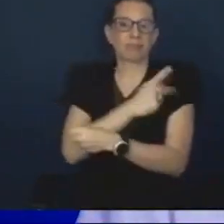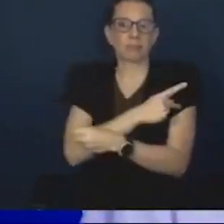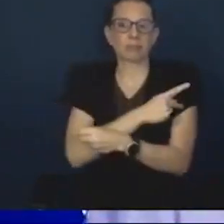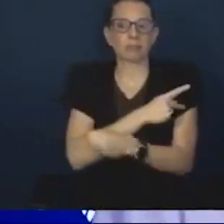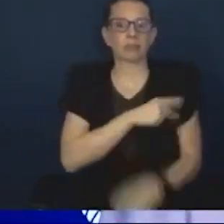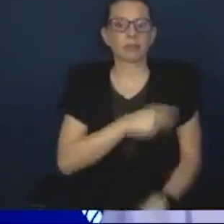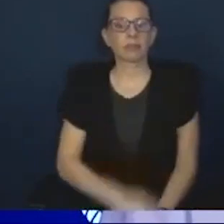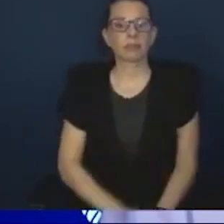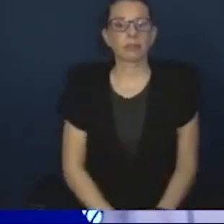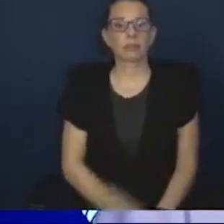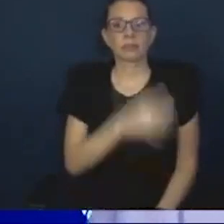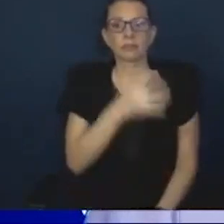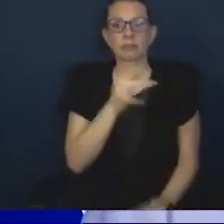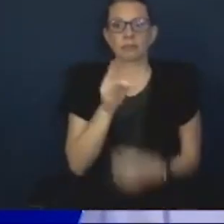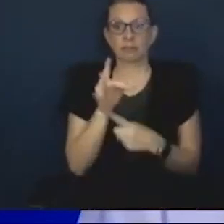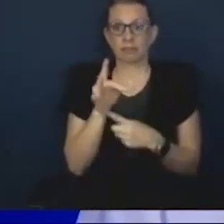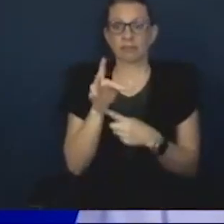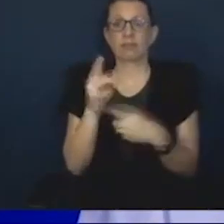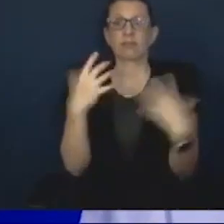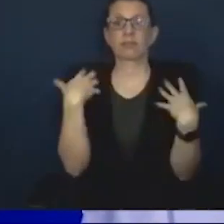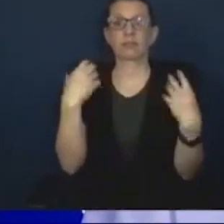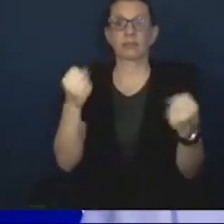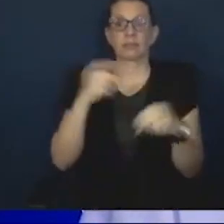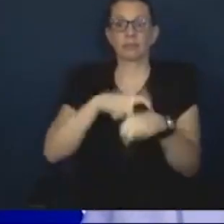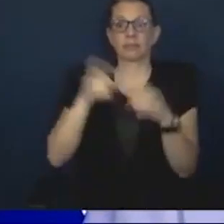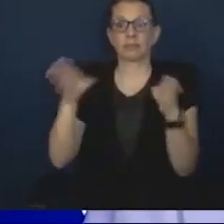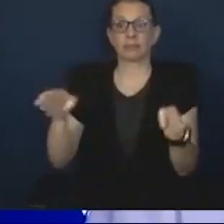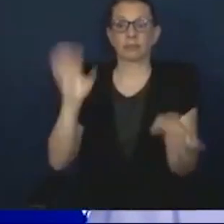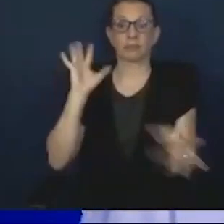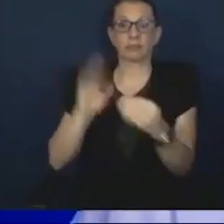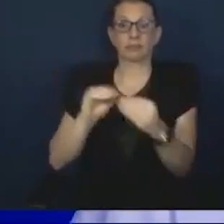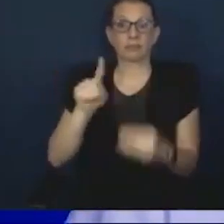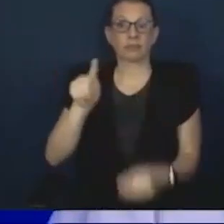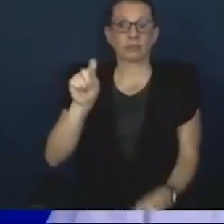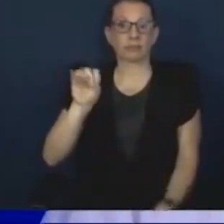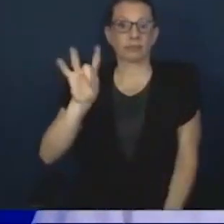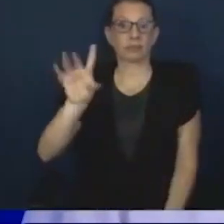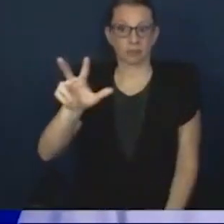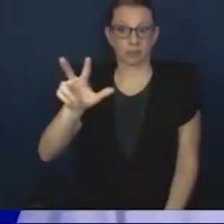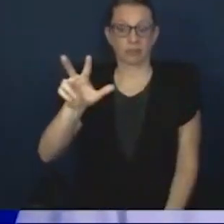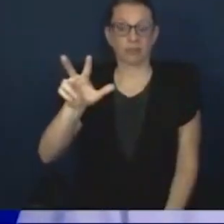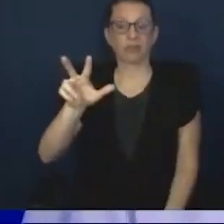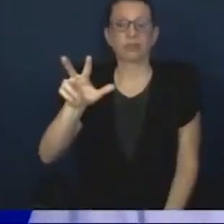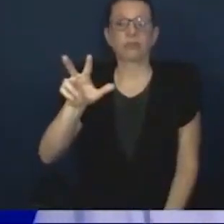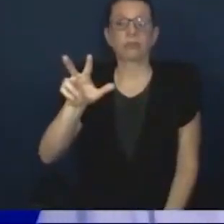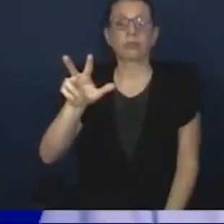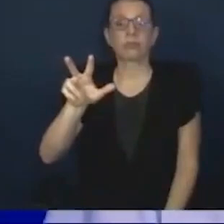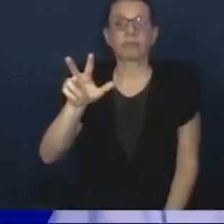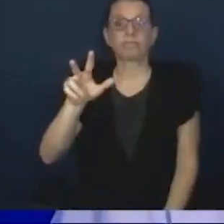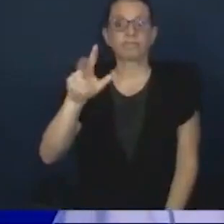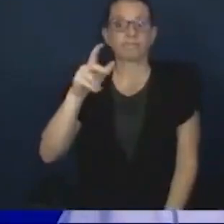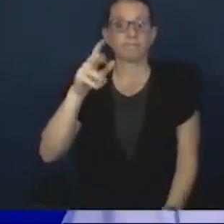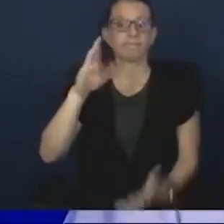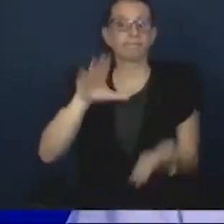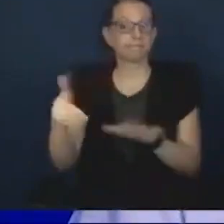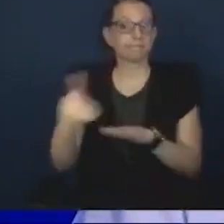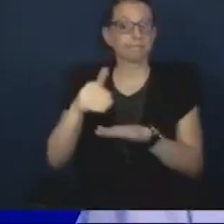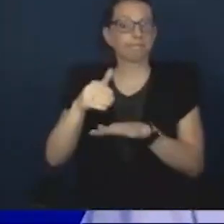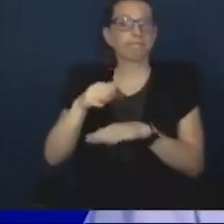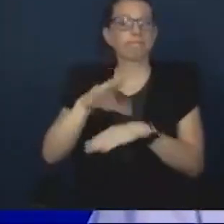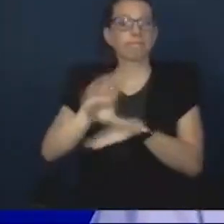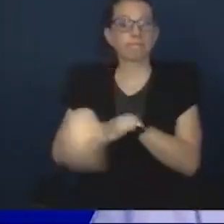that recovery period, so for the total of 103. And we should note we did have a death overnight, and that patient